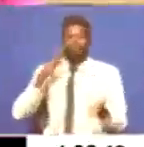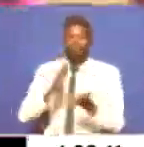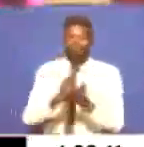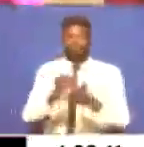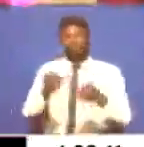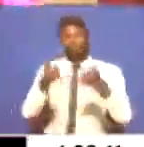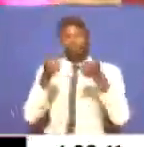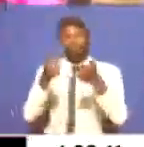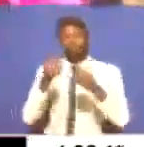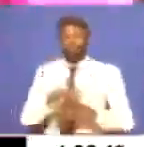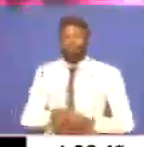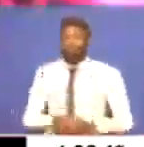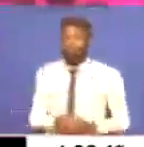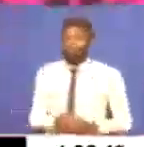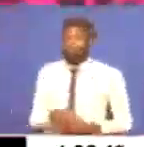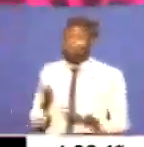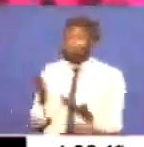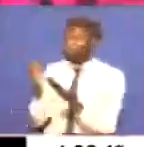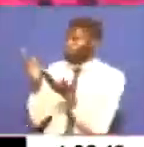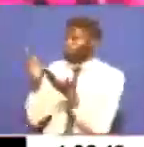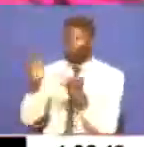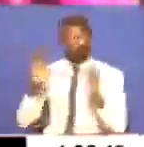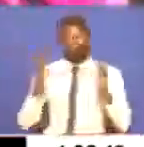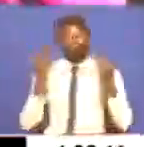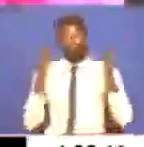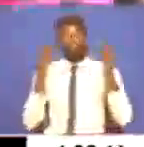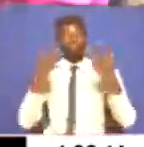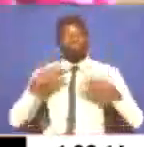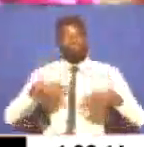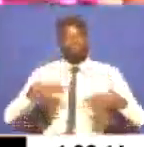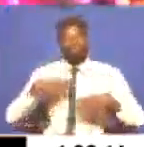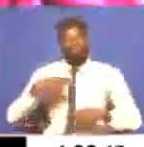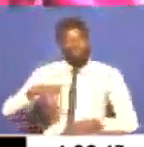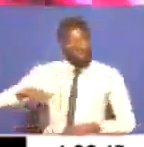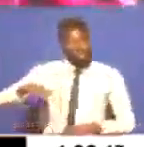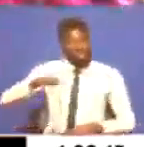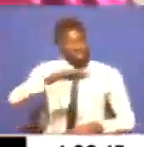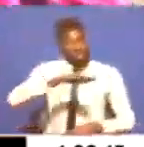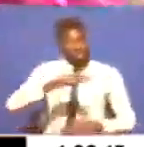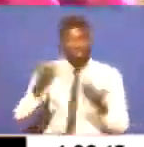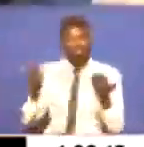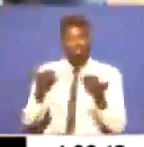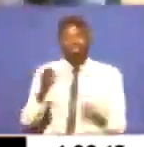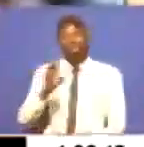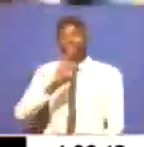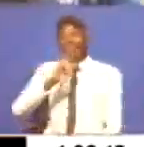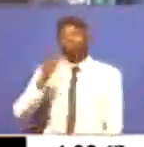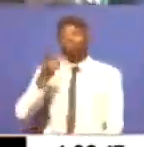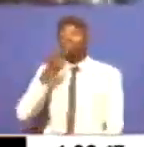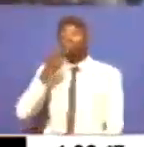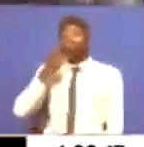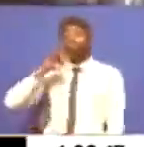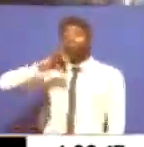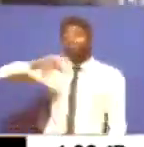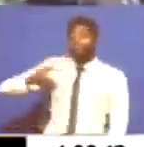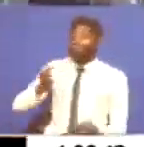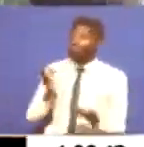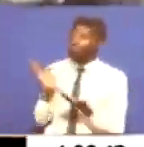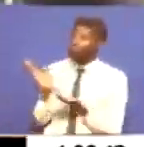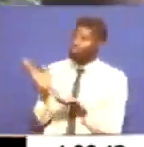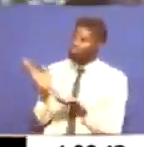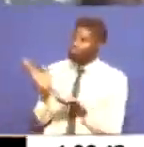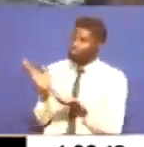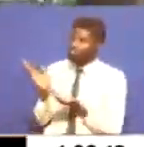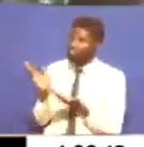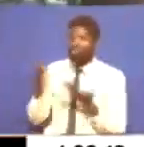It was a rare ceremony for the residents of Kusolol in Chepariria, West Pokot County. The